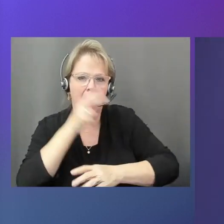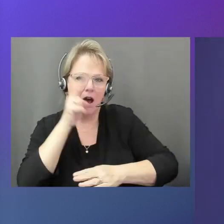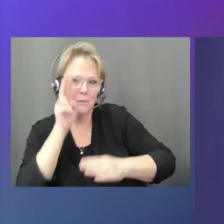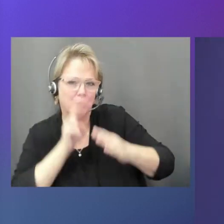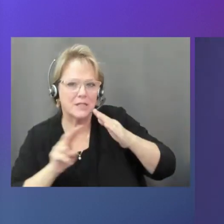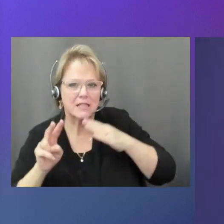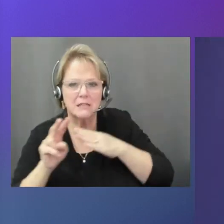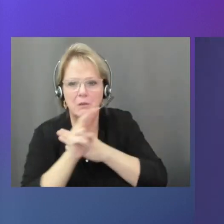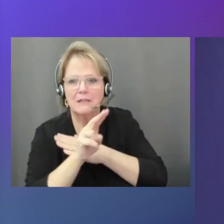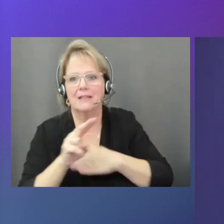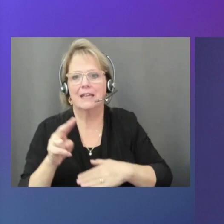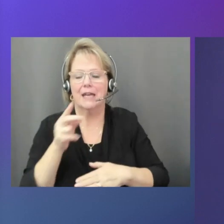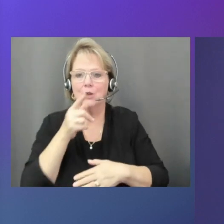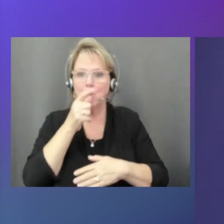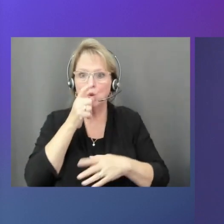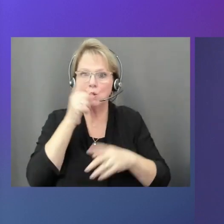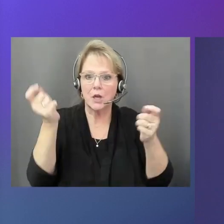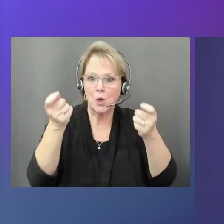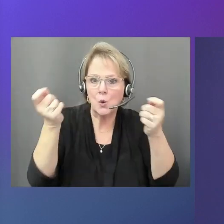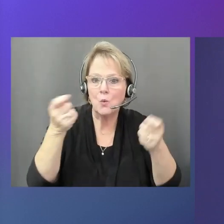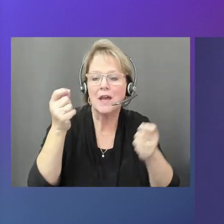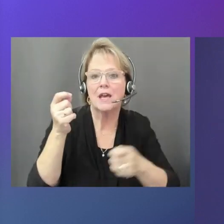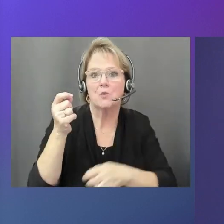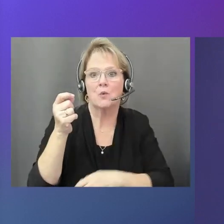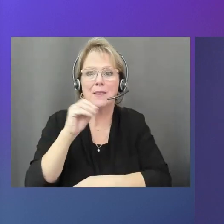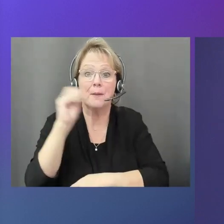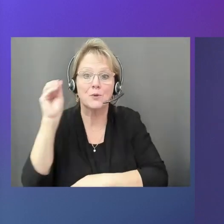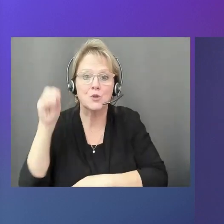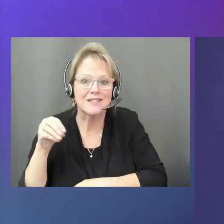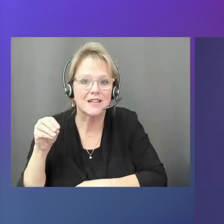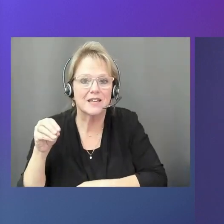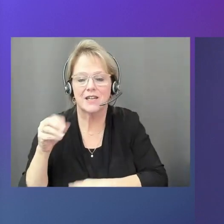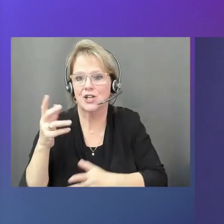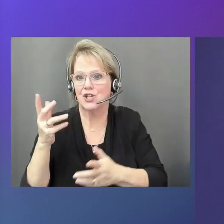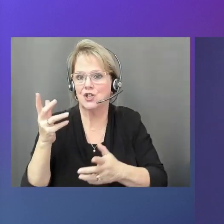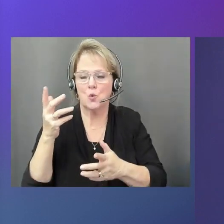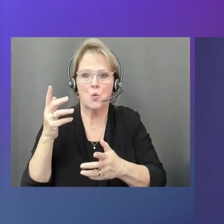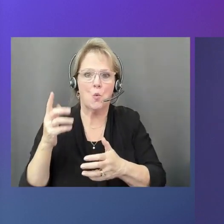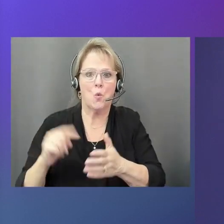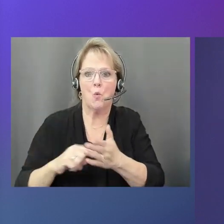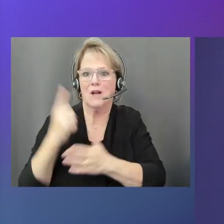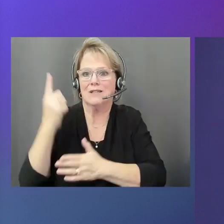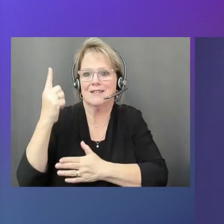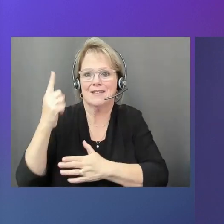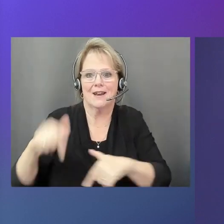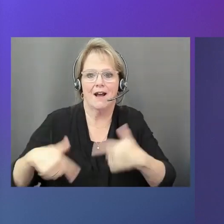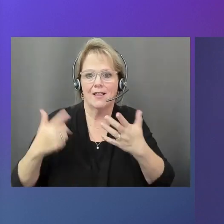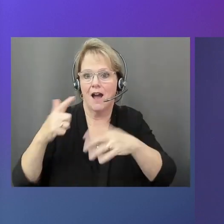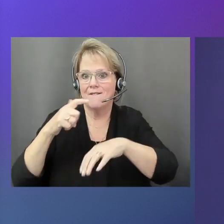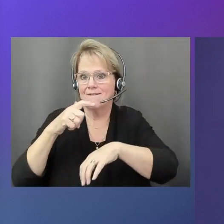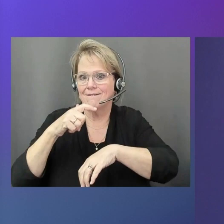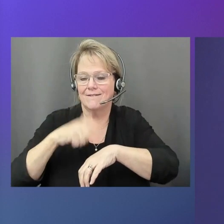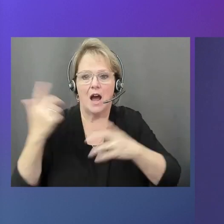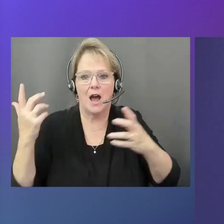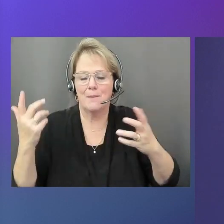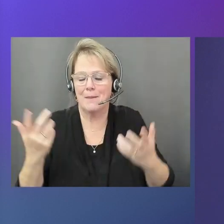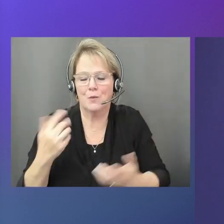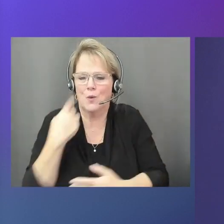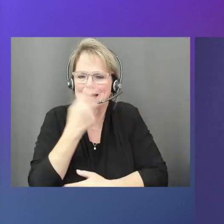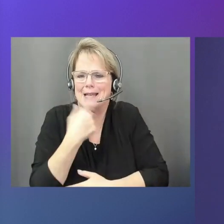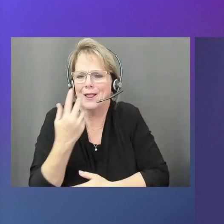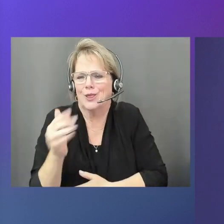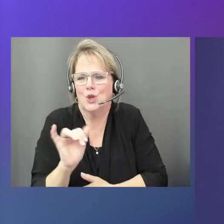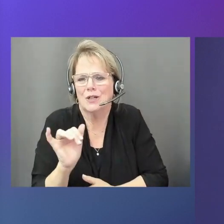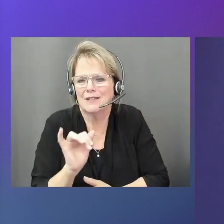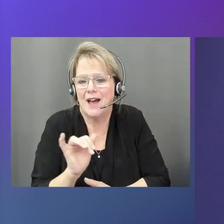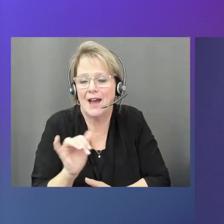who's going to win? What's the percentage of the shot? Or like, what is the once in a lifetime somebody's going to nail a corner? Like, what does that look like? To have that at your